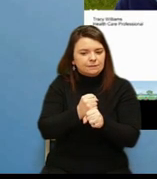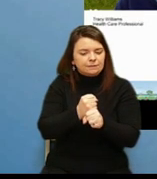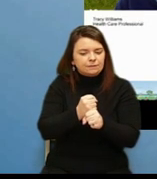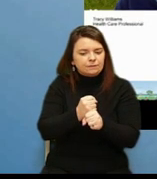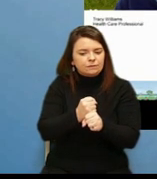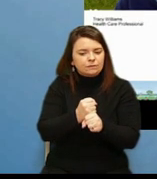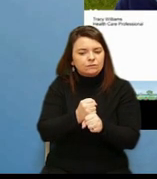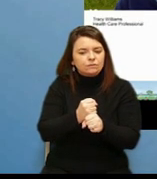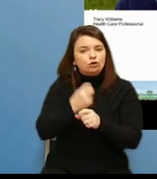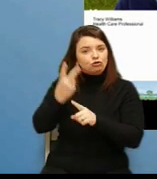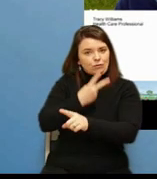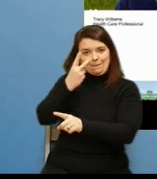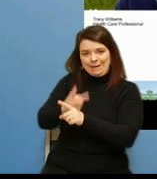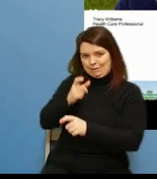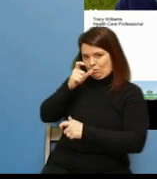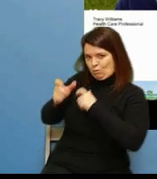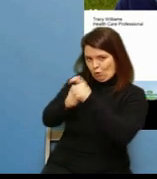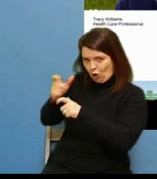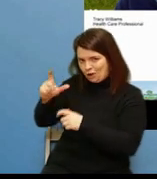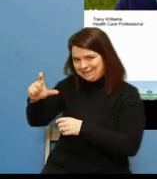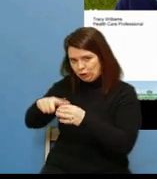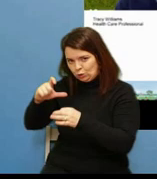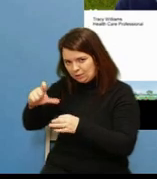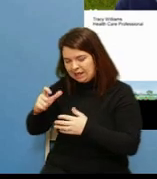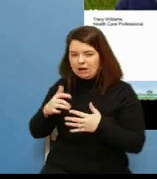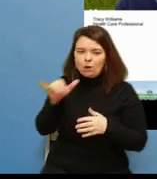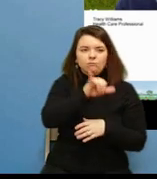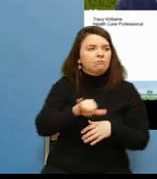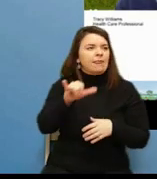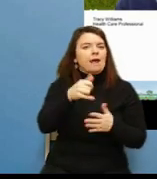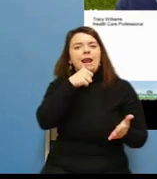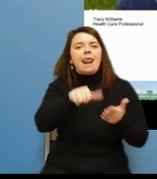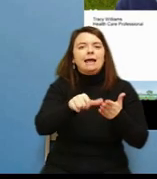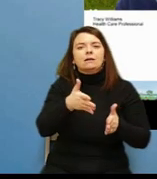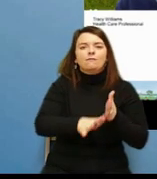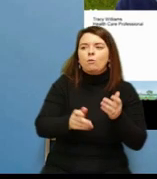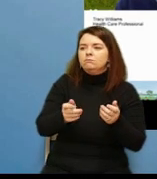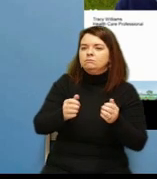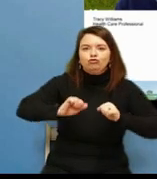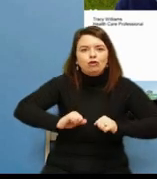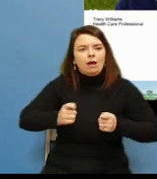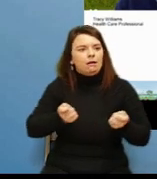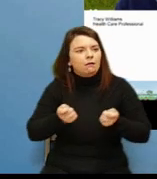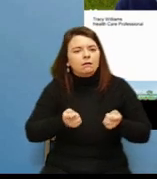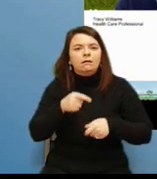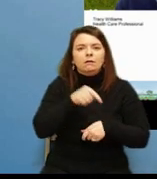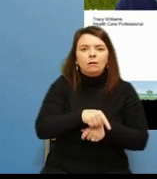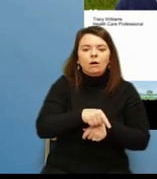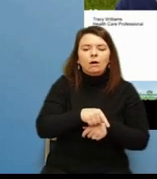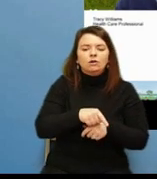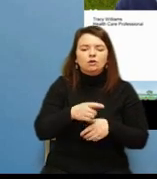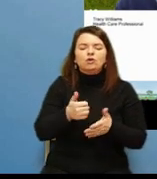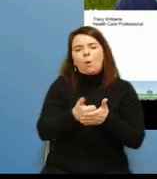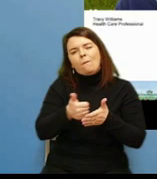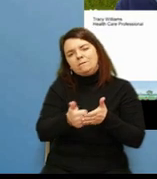I would encourage the CCG to maybe echo those words to the CQC, whether it's a letter from the chair of this committee or